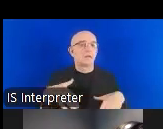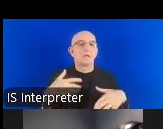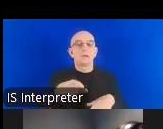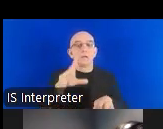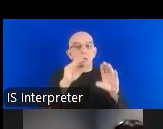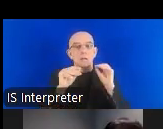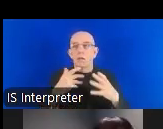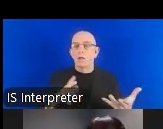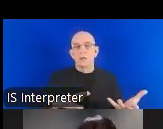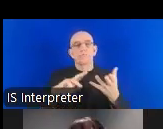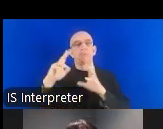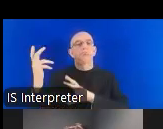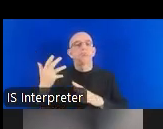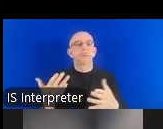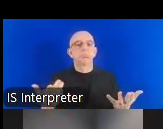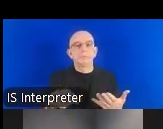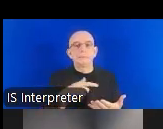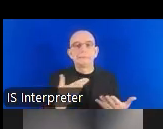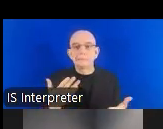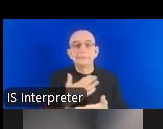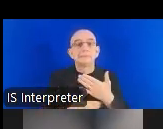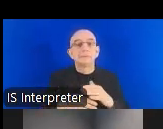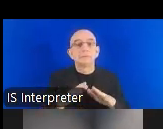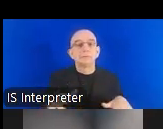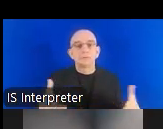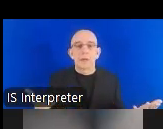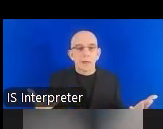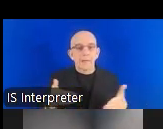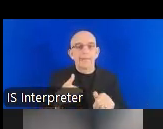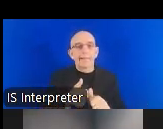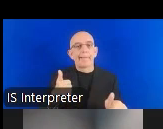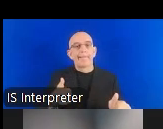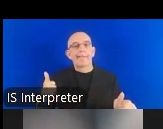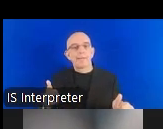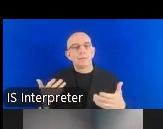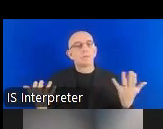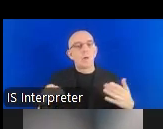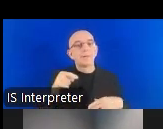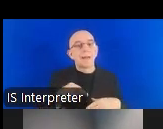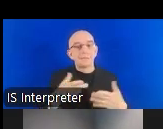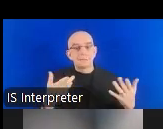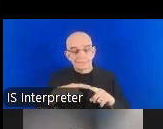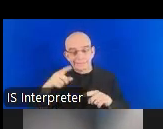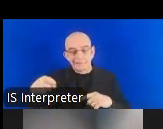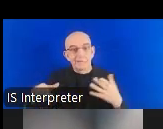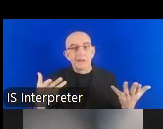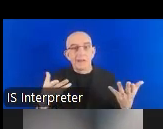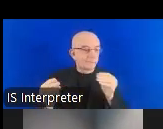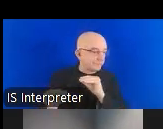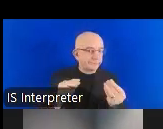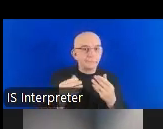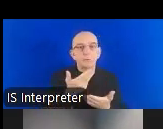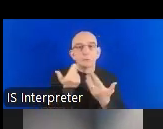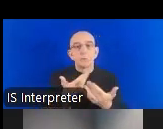terms of aid delivery, which is critical in both emergency and development contexts. All humanitarian and development actors have a